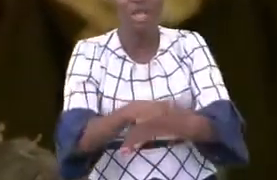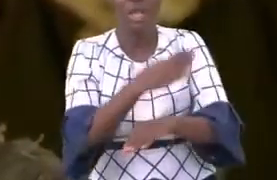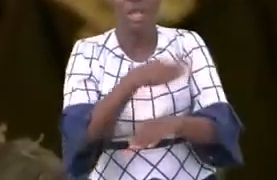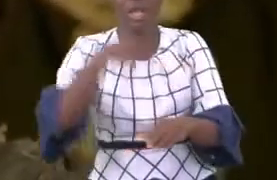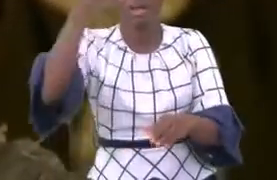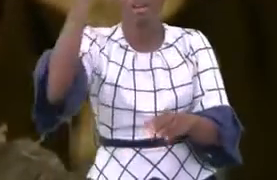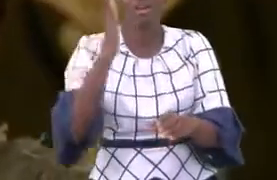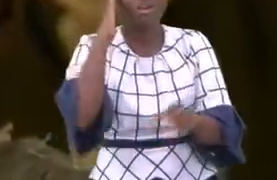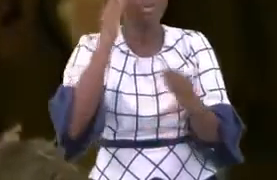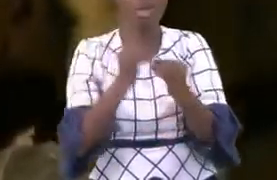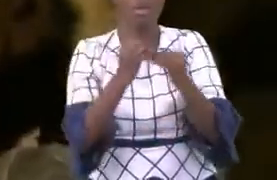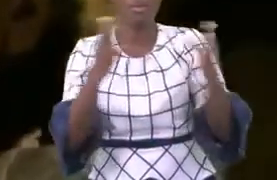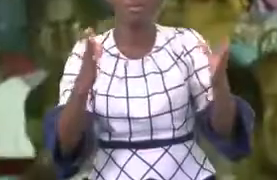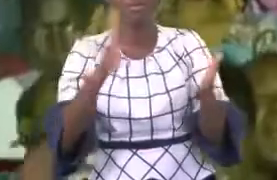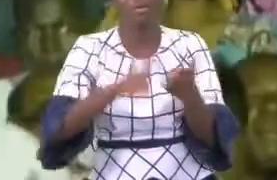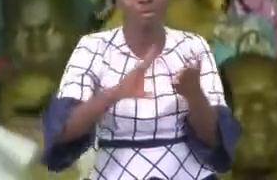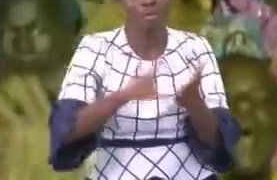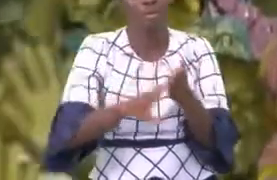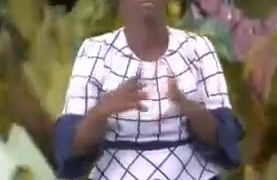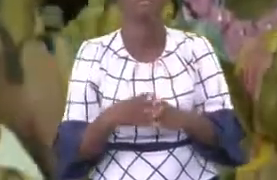say, amen.